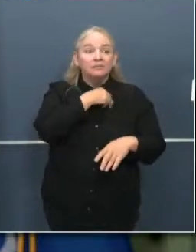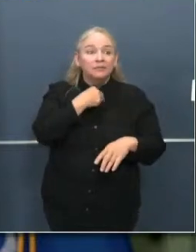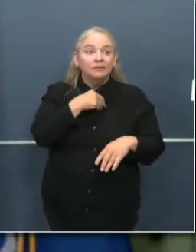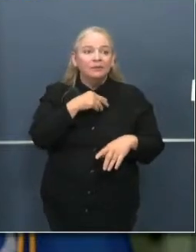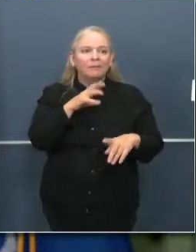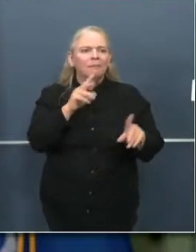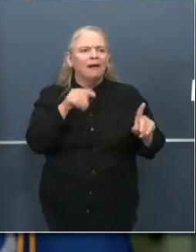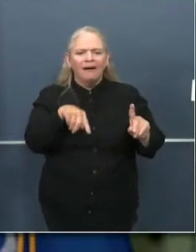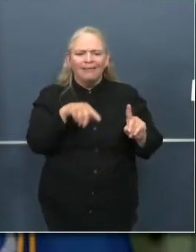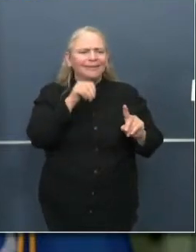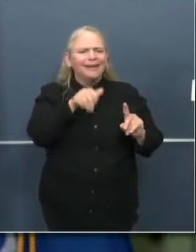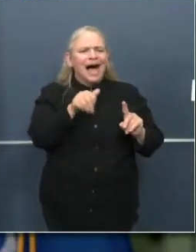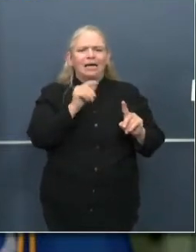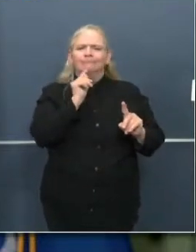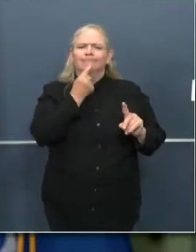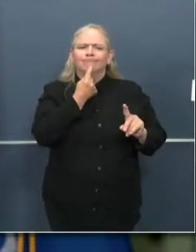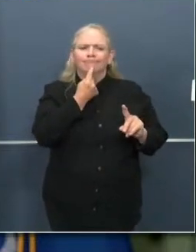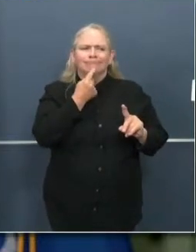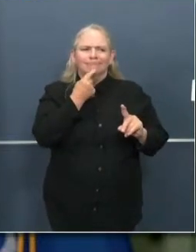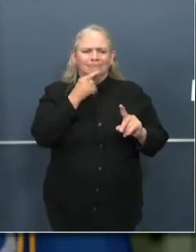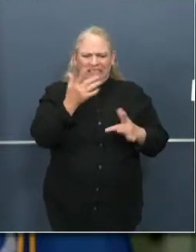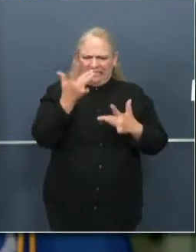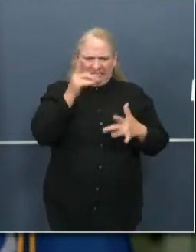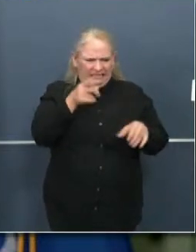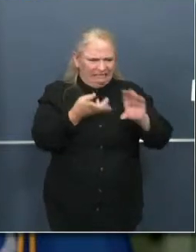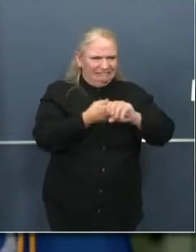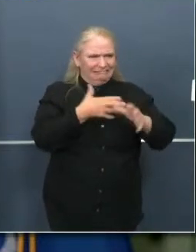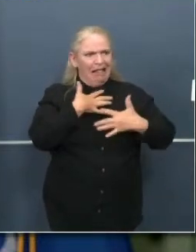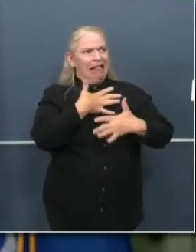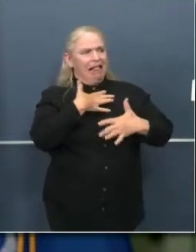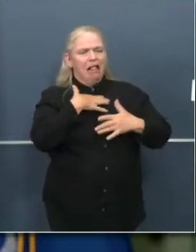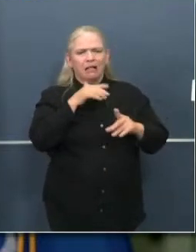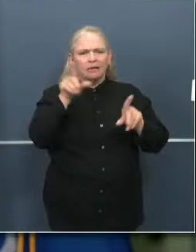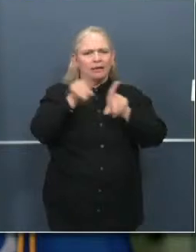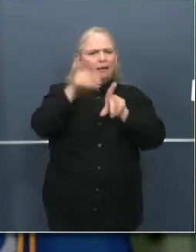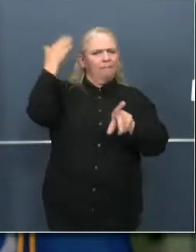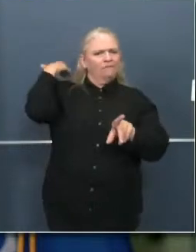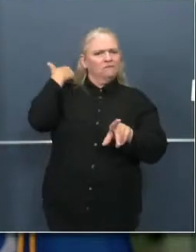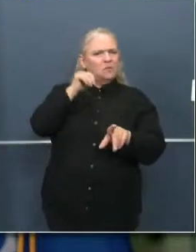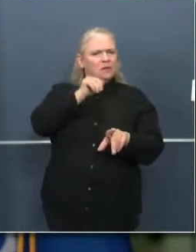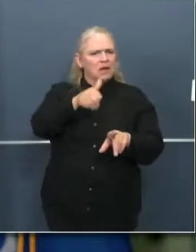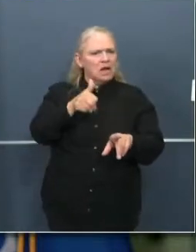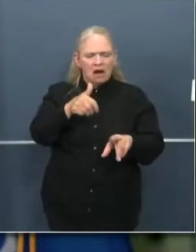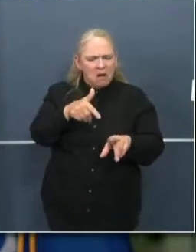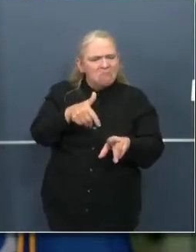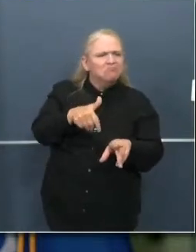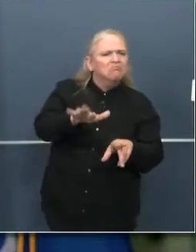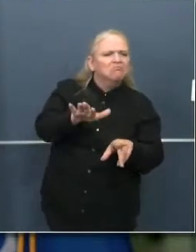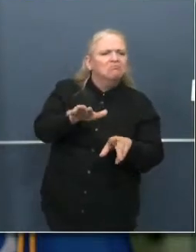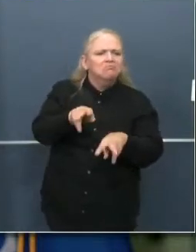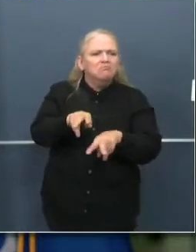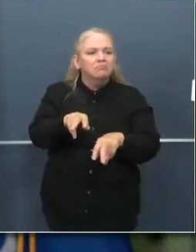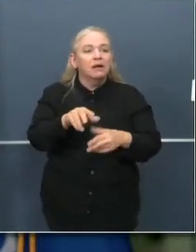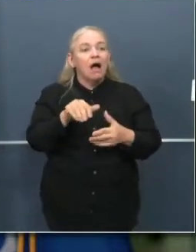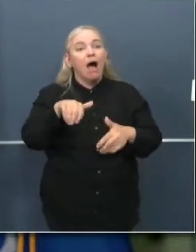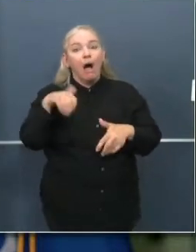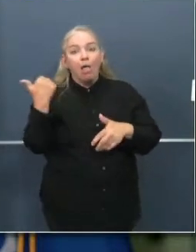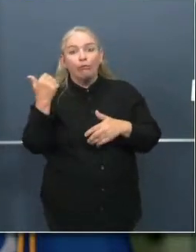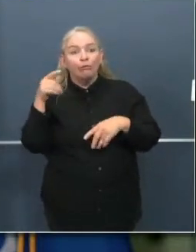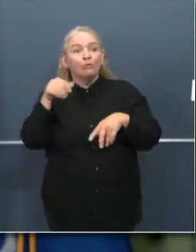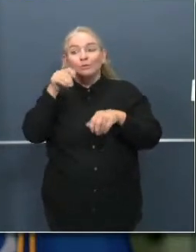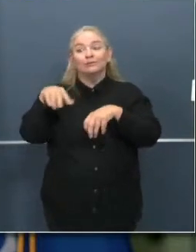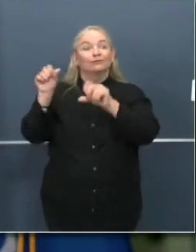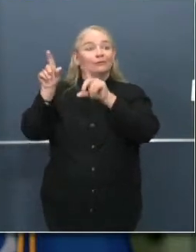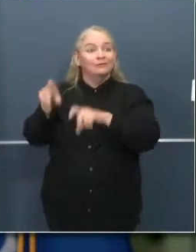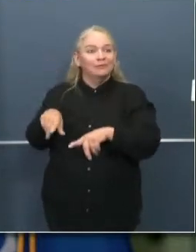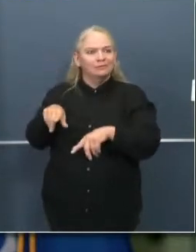were testing positive, the number being a cohort much older. We're seeing stabilization relative, and boy, I caution even just saying